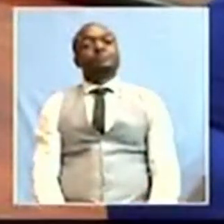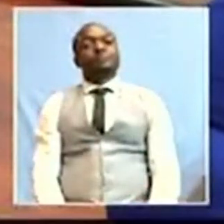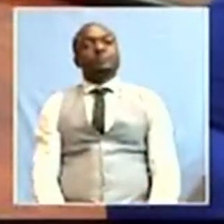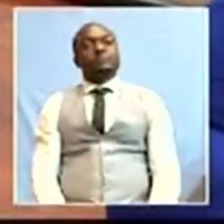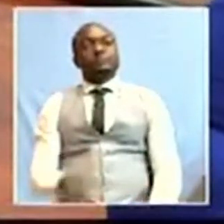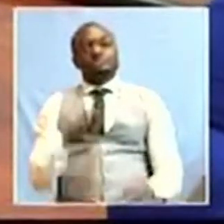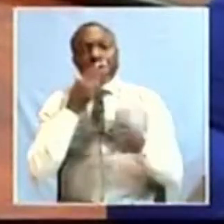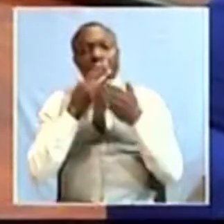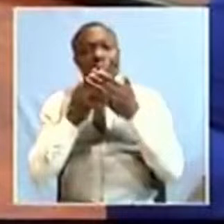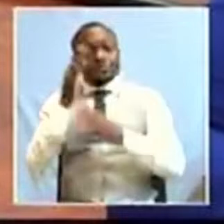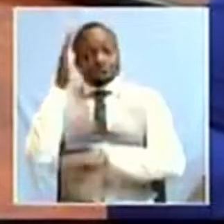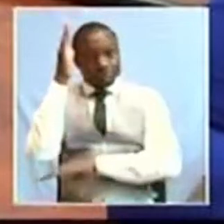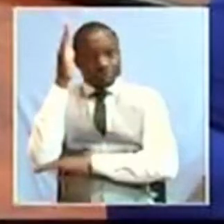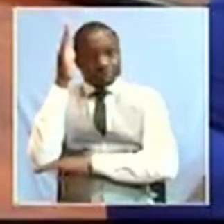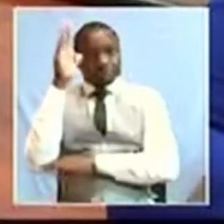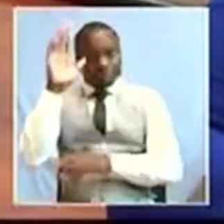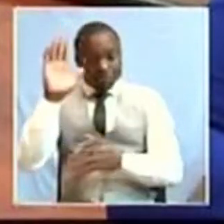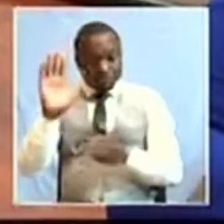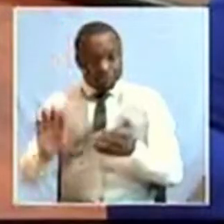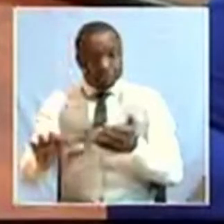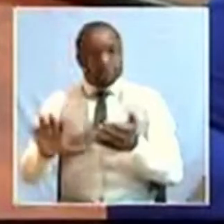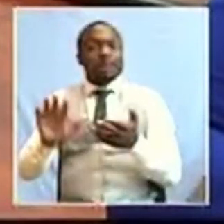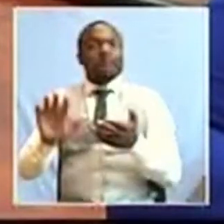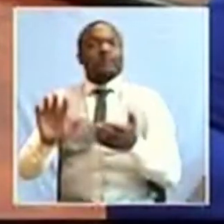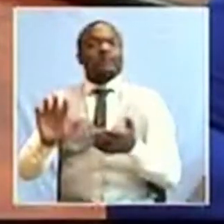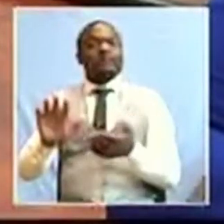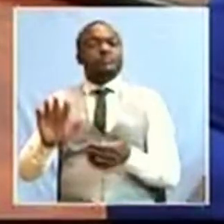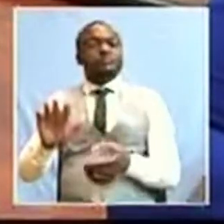Good afternoon, permanent